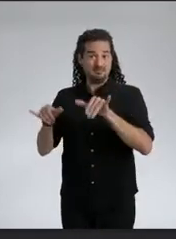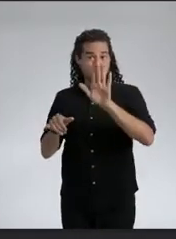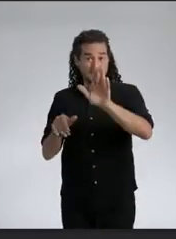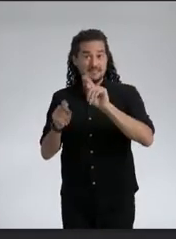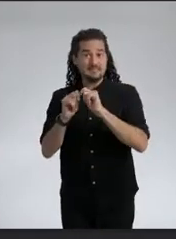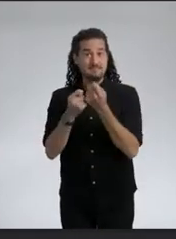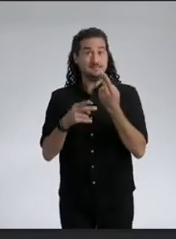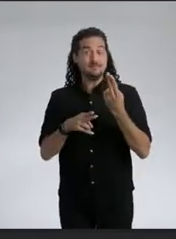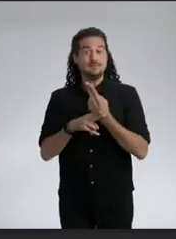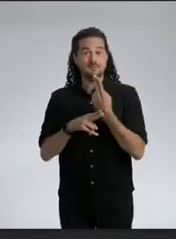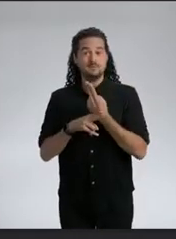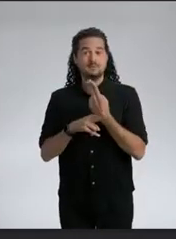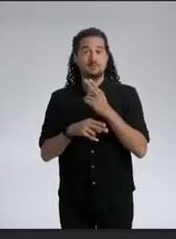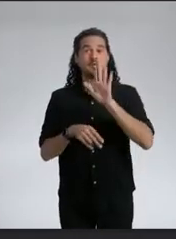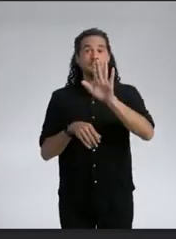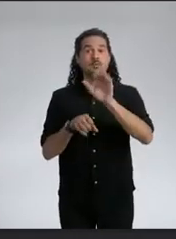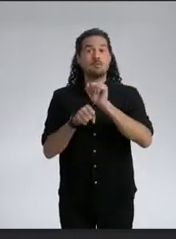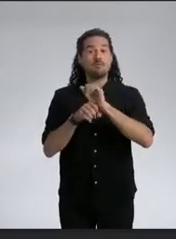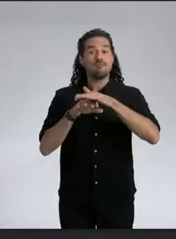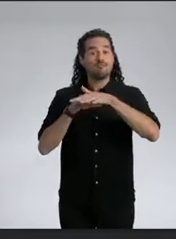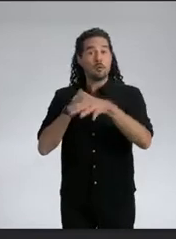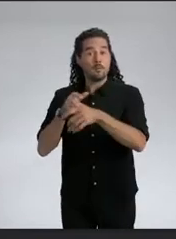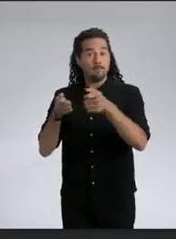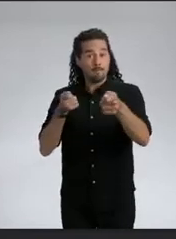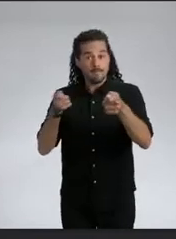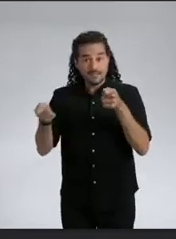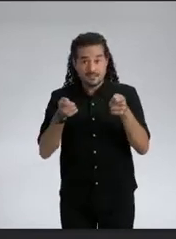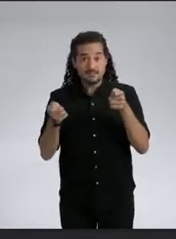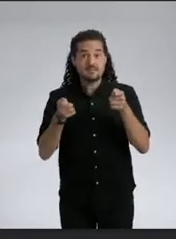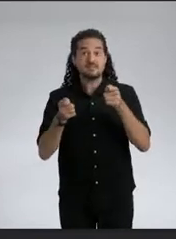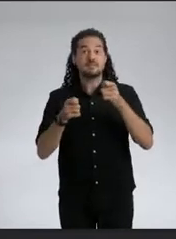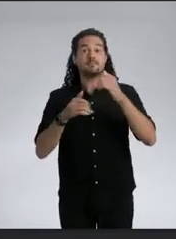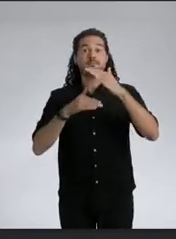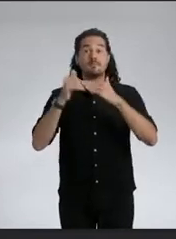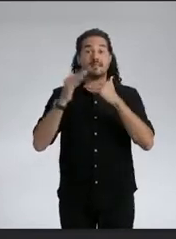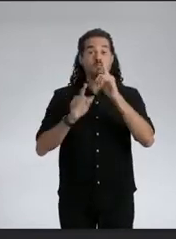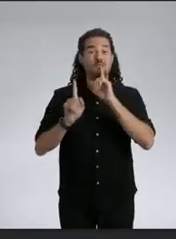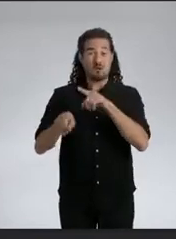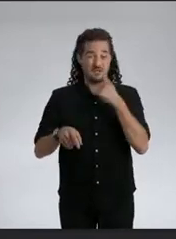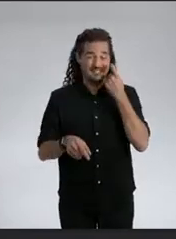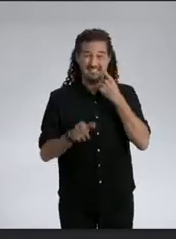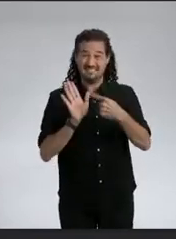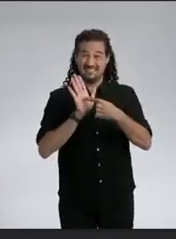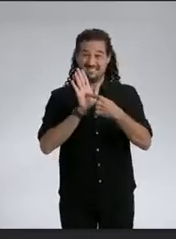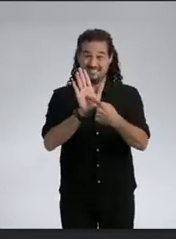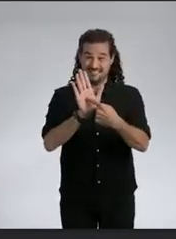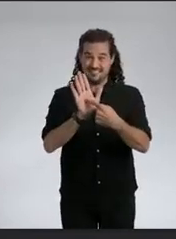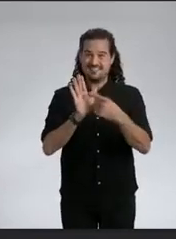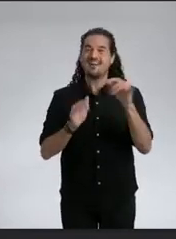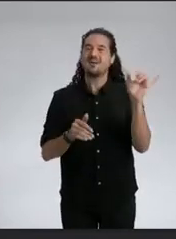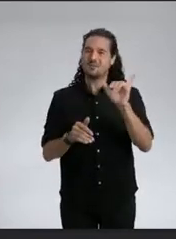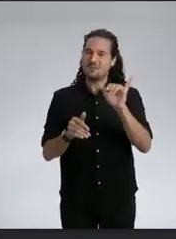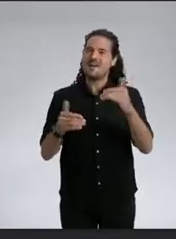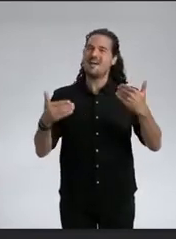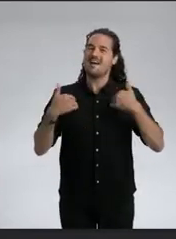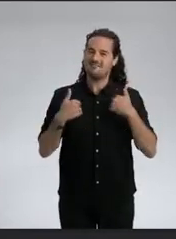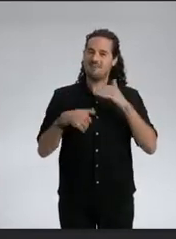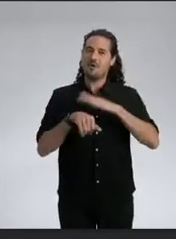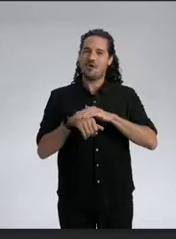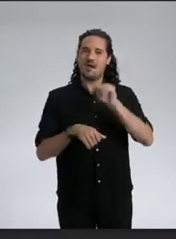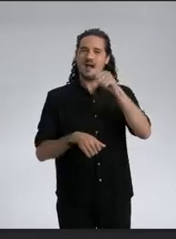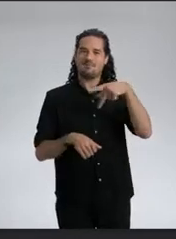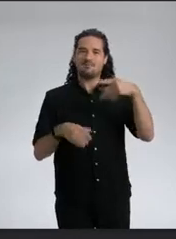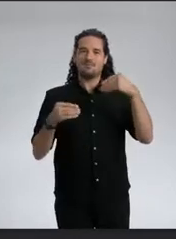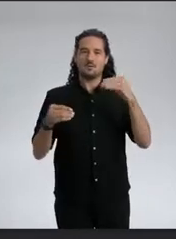workflow management and build reports you just saw in Xcode are also available in App Store Connect on the web. This makes it easy